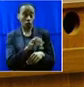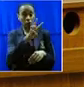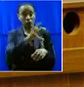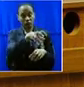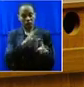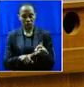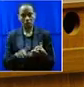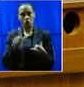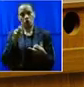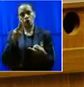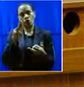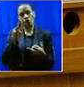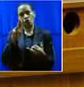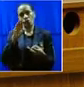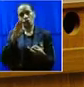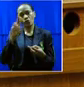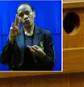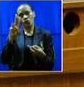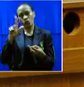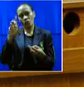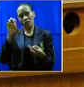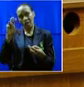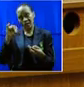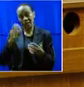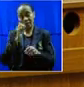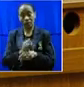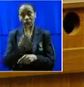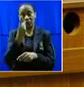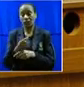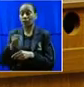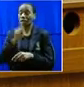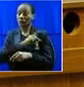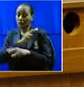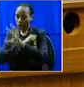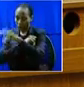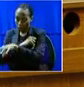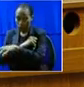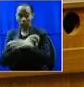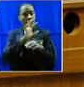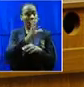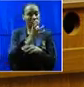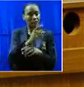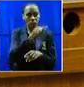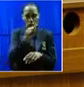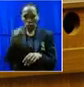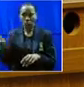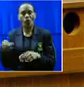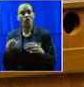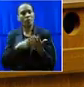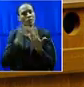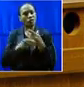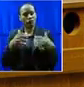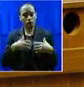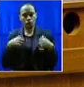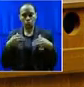Lufureng in Gauteng, Greater Konobia in KZN, and Vista Park in the Free State. Together,